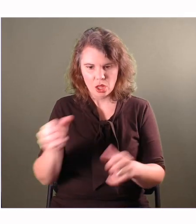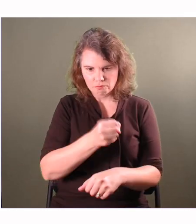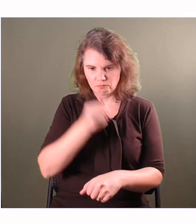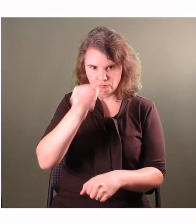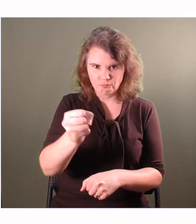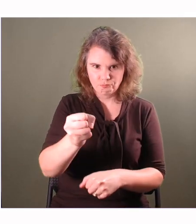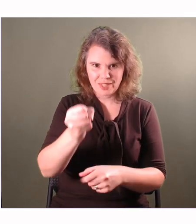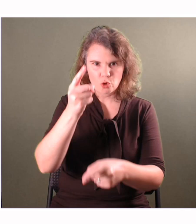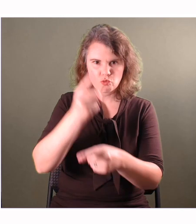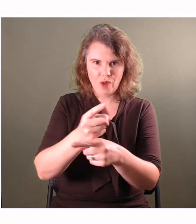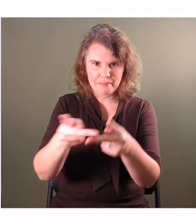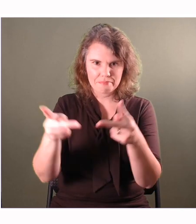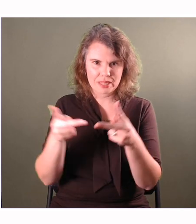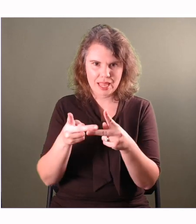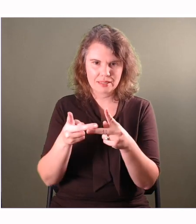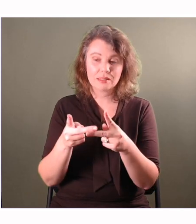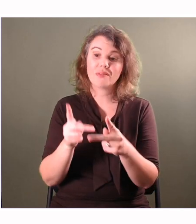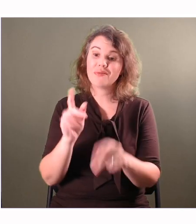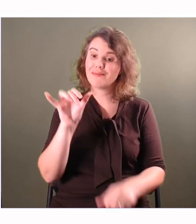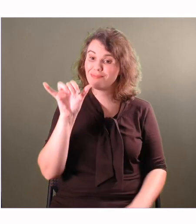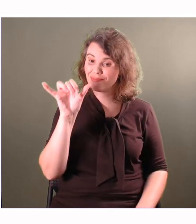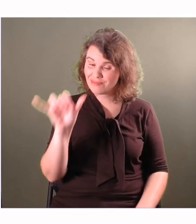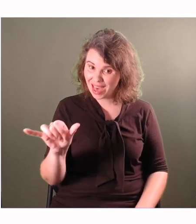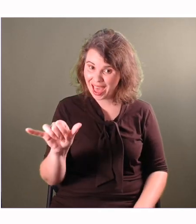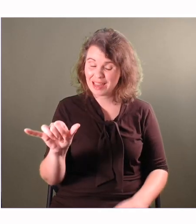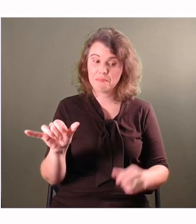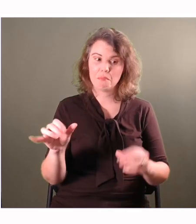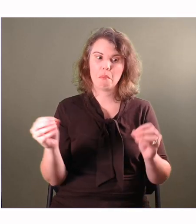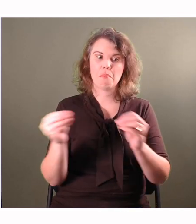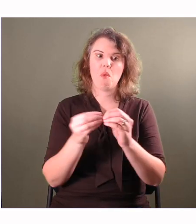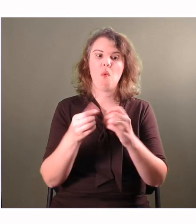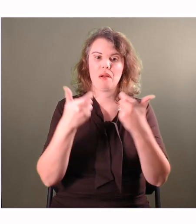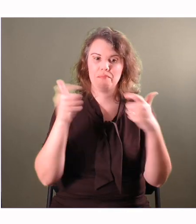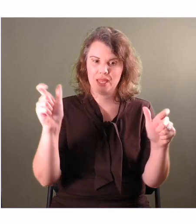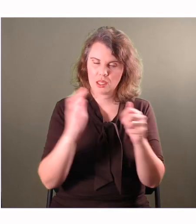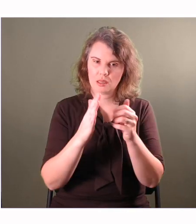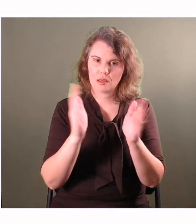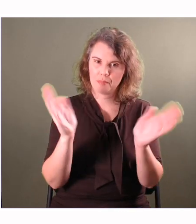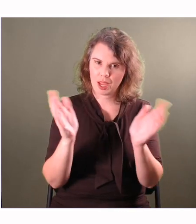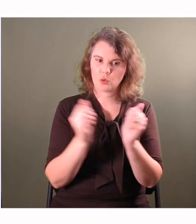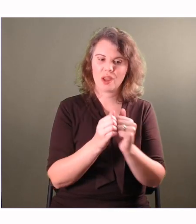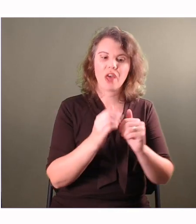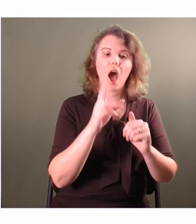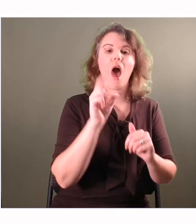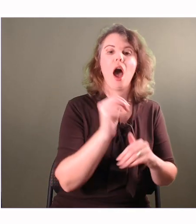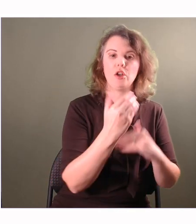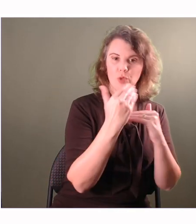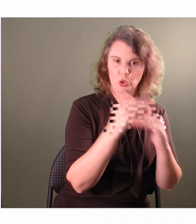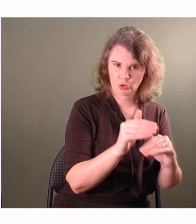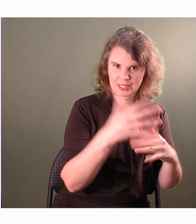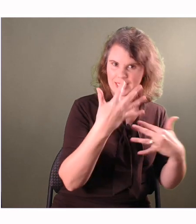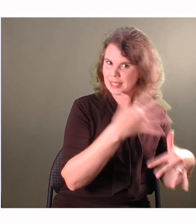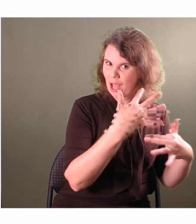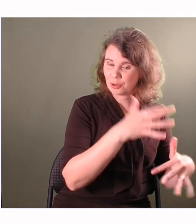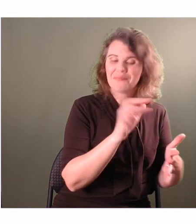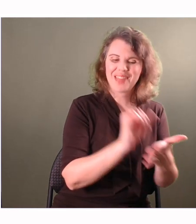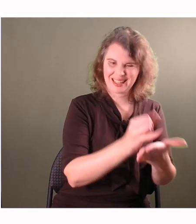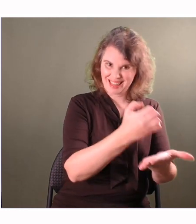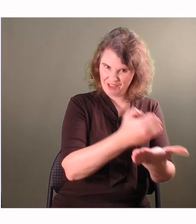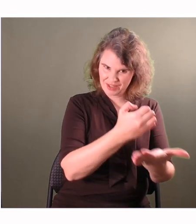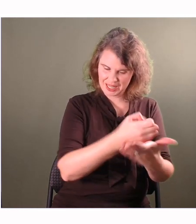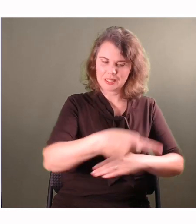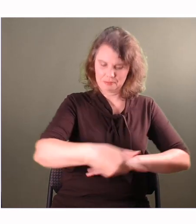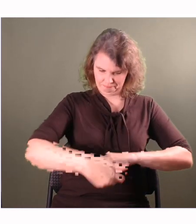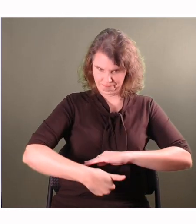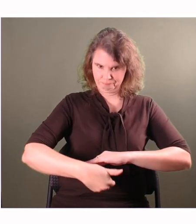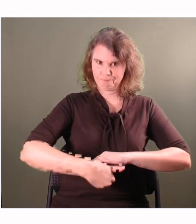position when they slipped. And so that's much bigger than for the unrestricted sounds, and that is the evidence of learning.